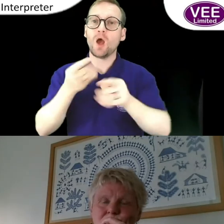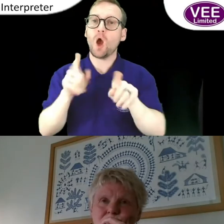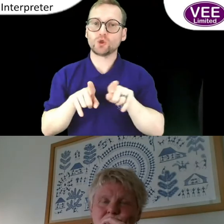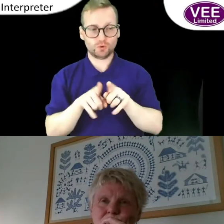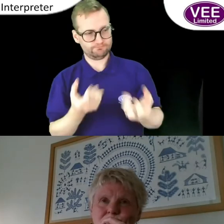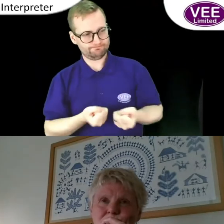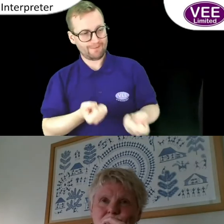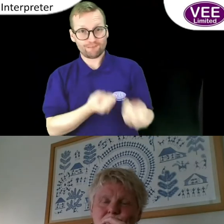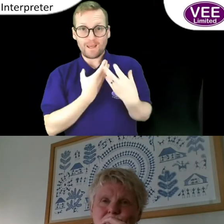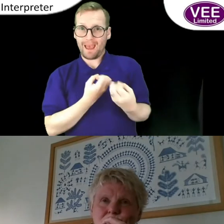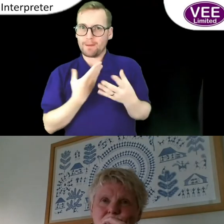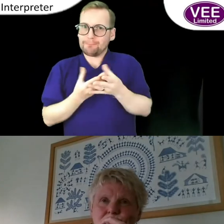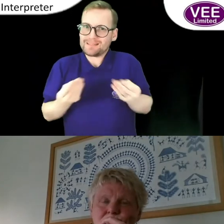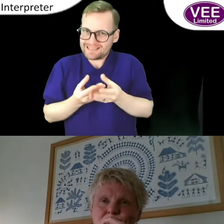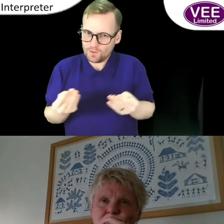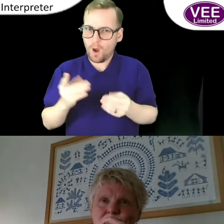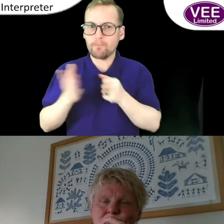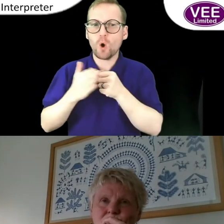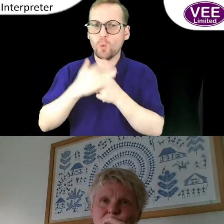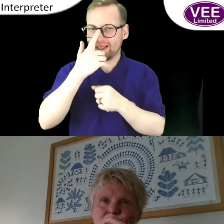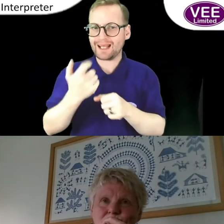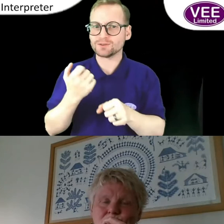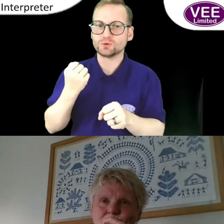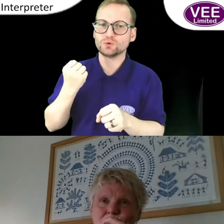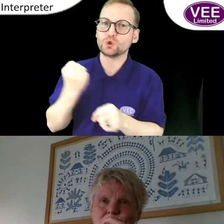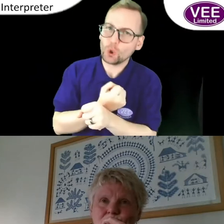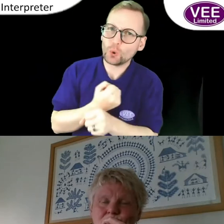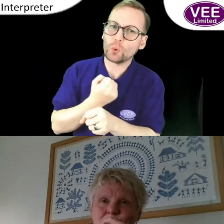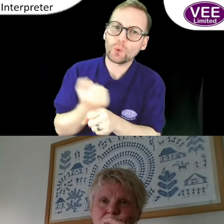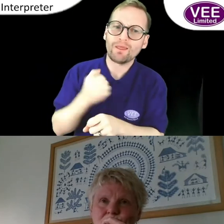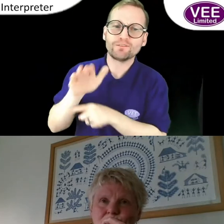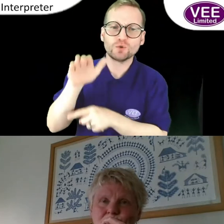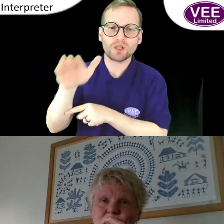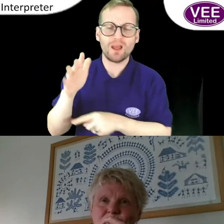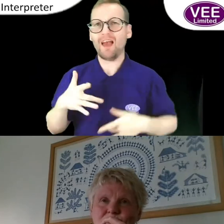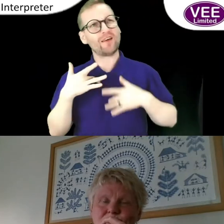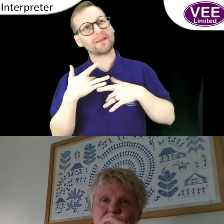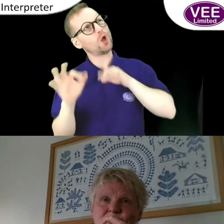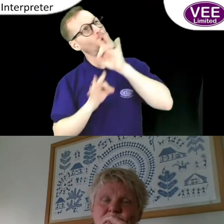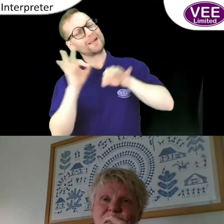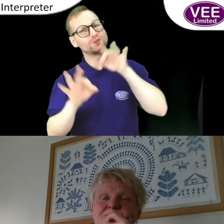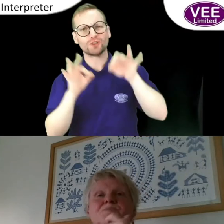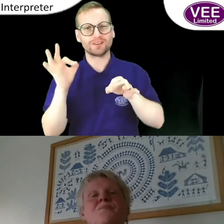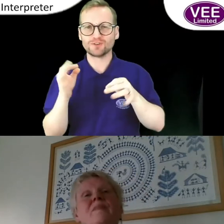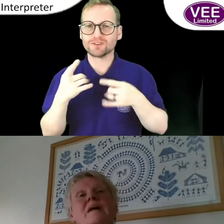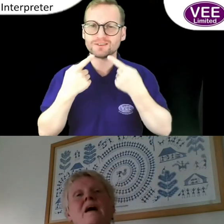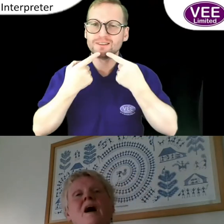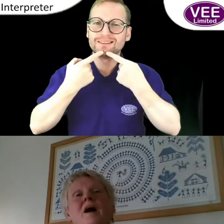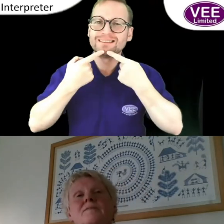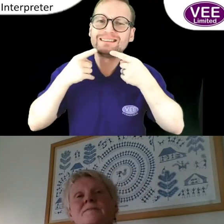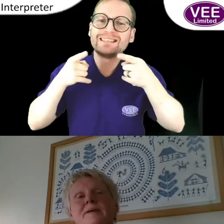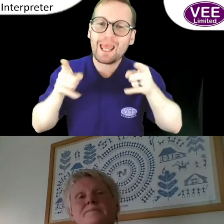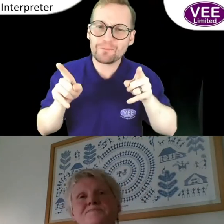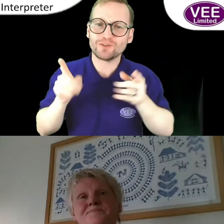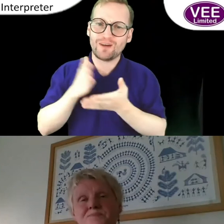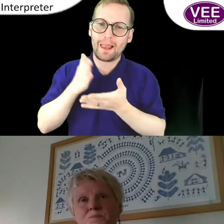what's missing and what more we can do. So I think, that's not really a question, that's just a statement about this work, but that's